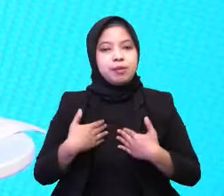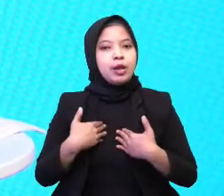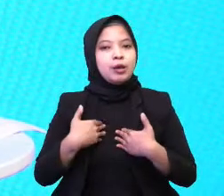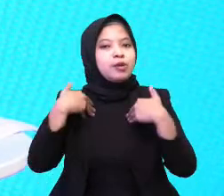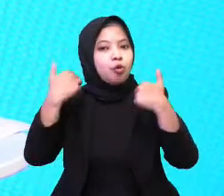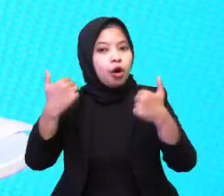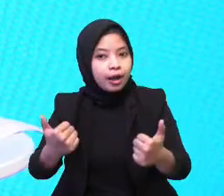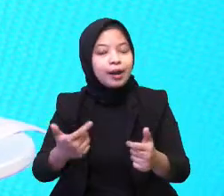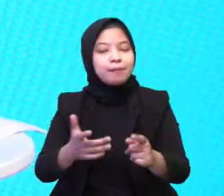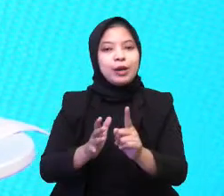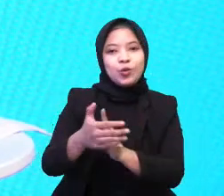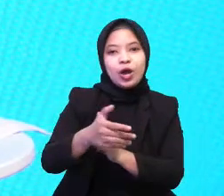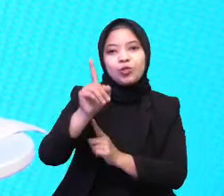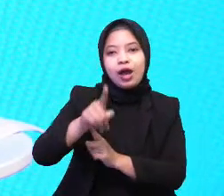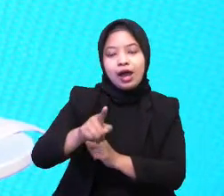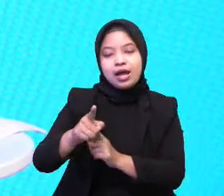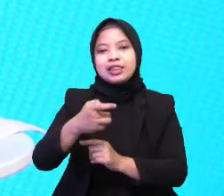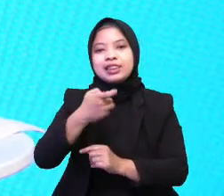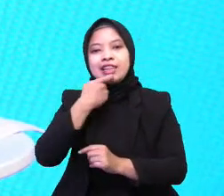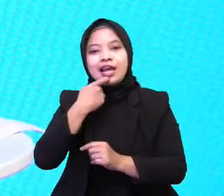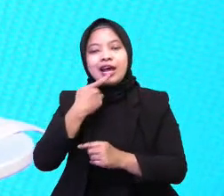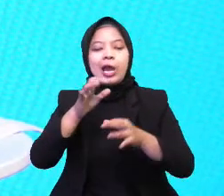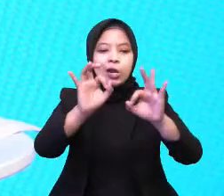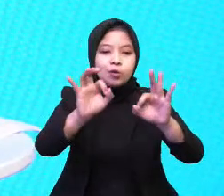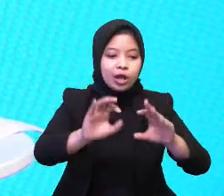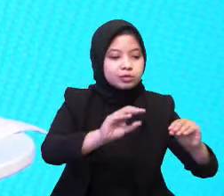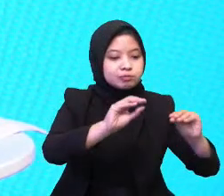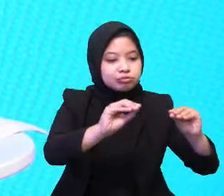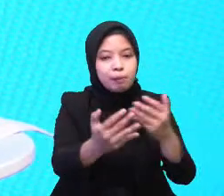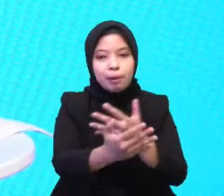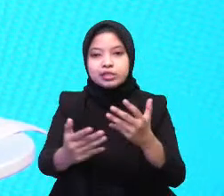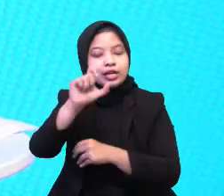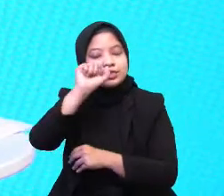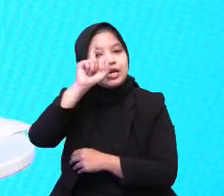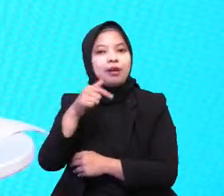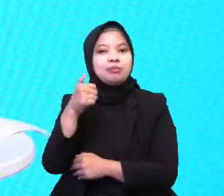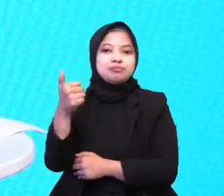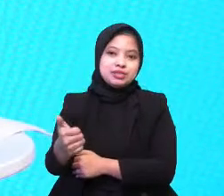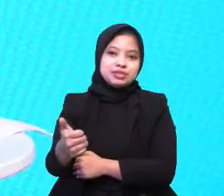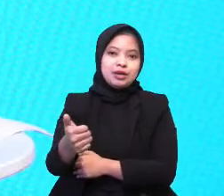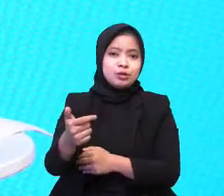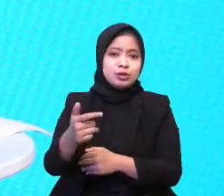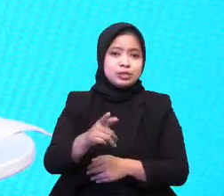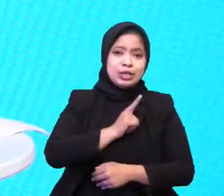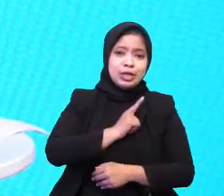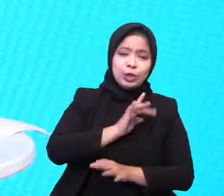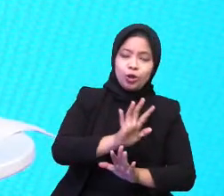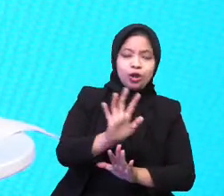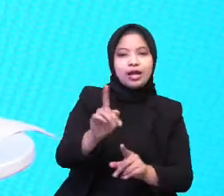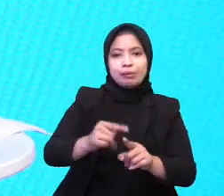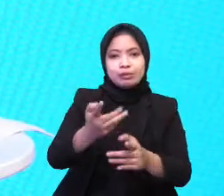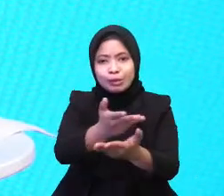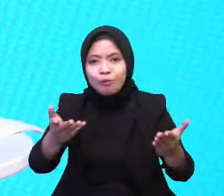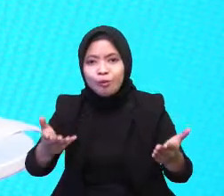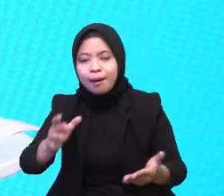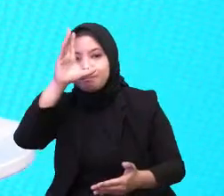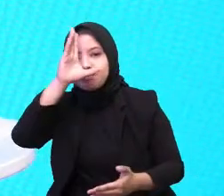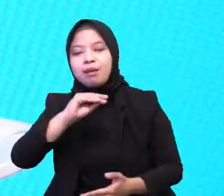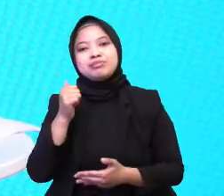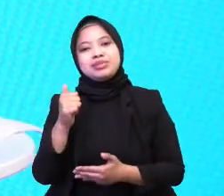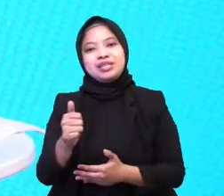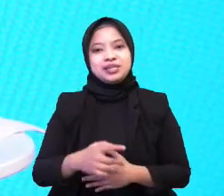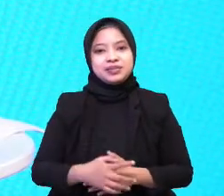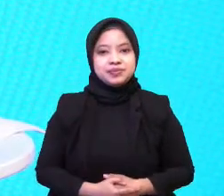efforts in other sectors such as education, economy, tourism, and others. And according